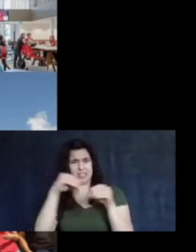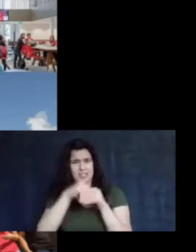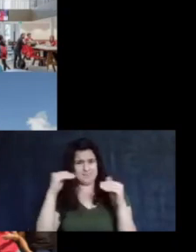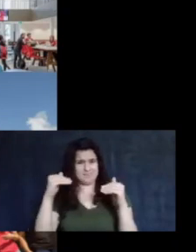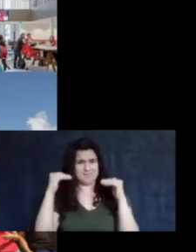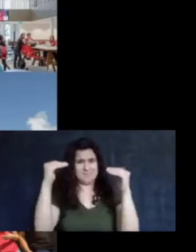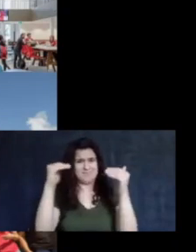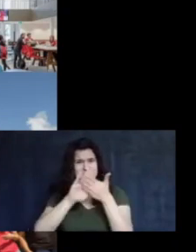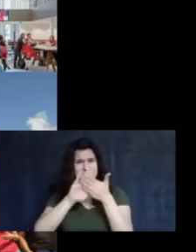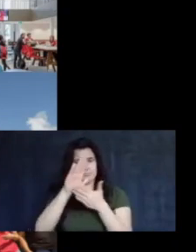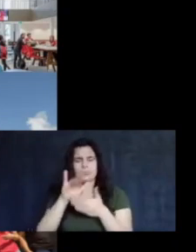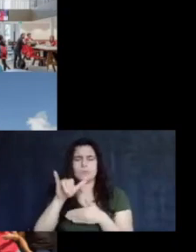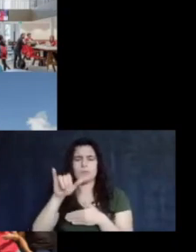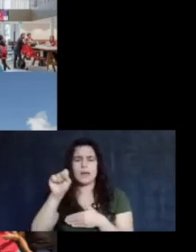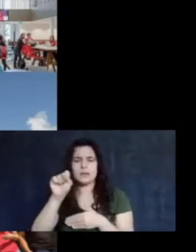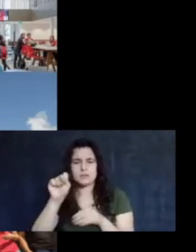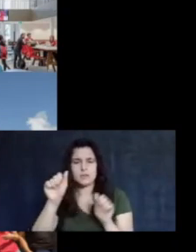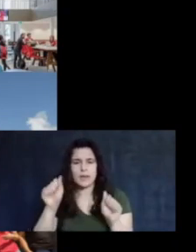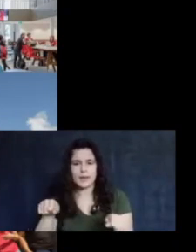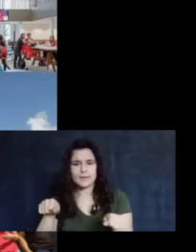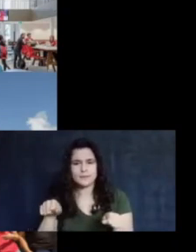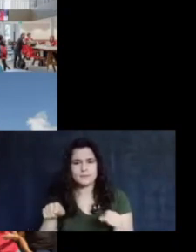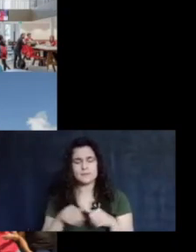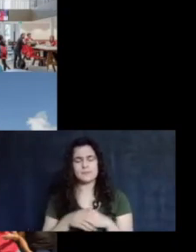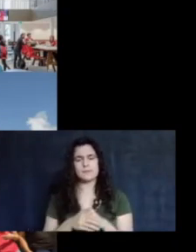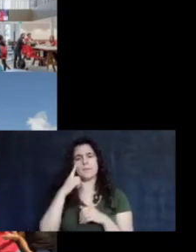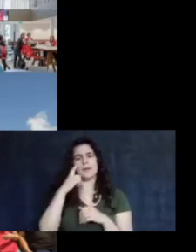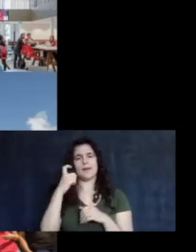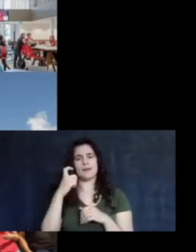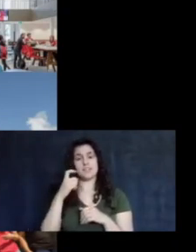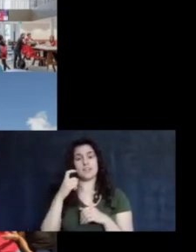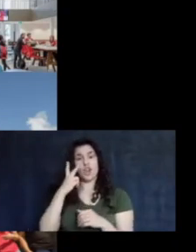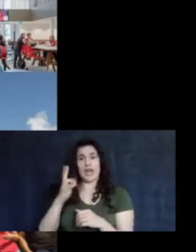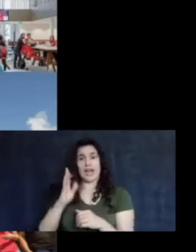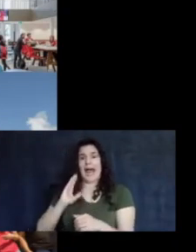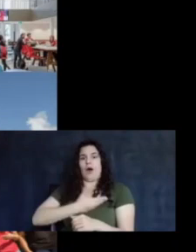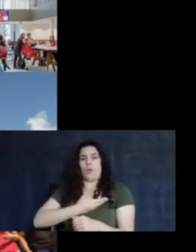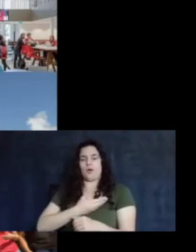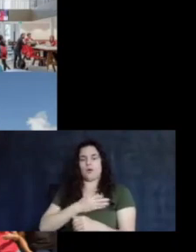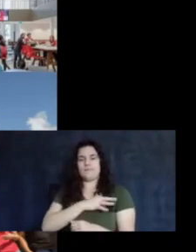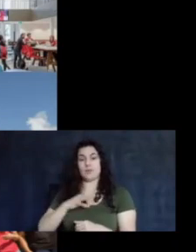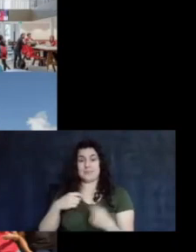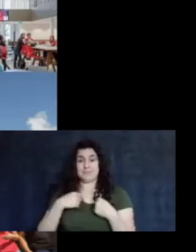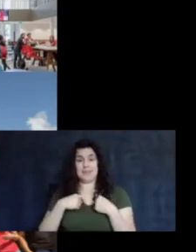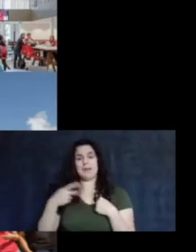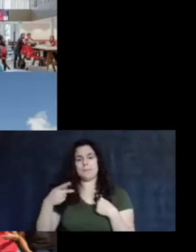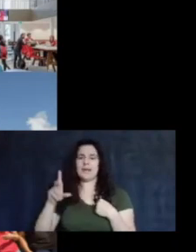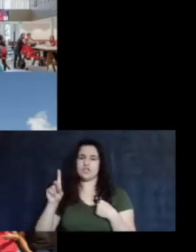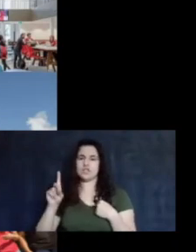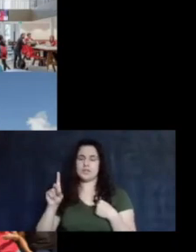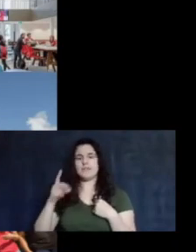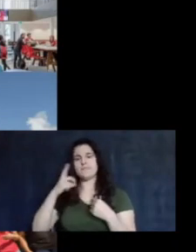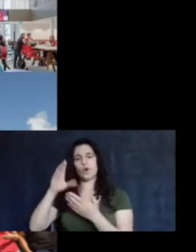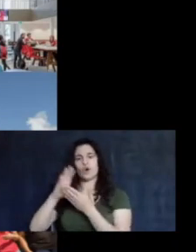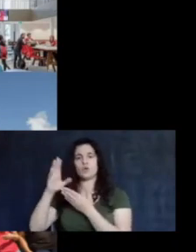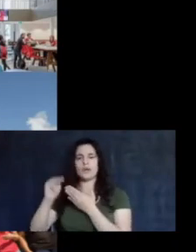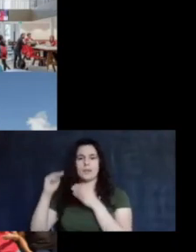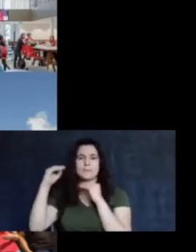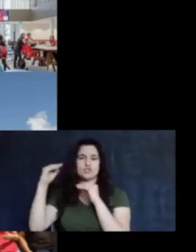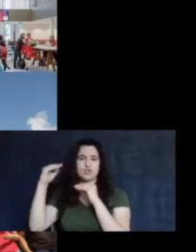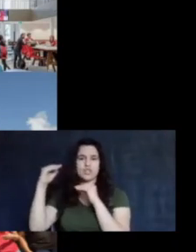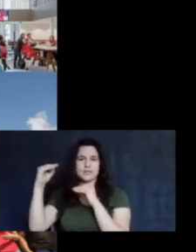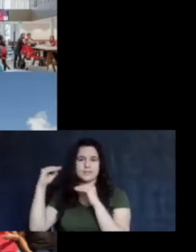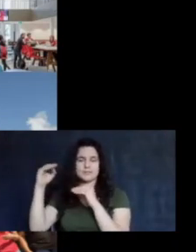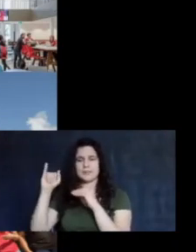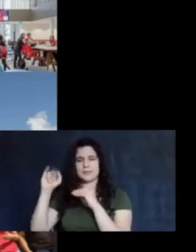yes. Because if you looked at our faculty, I have a PhD in curriculum instruction, but the